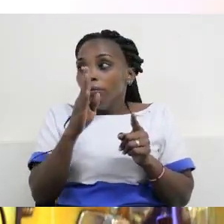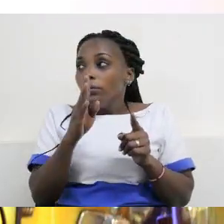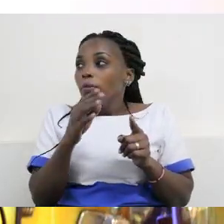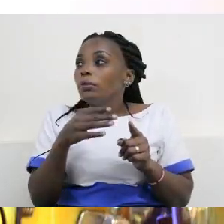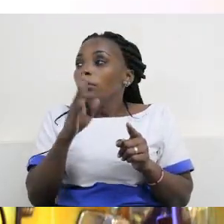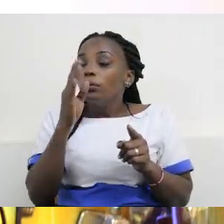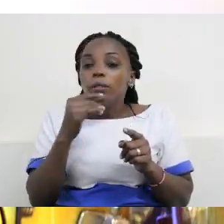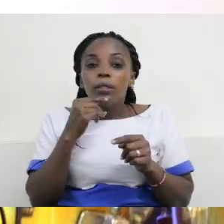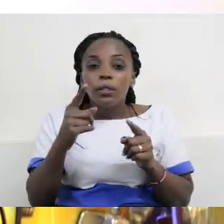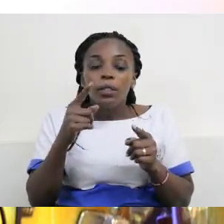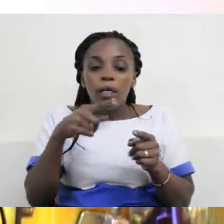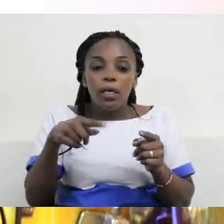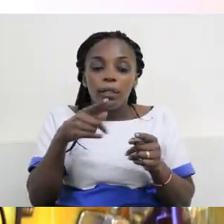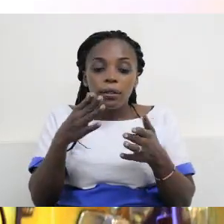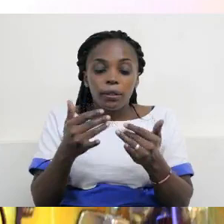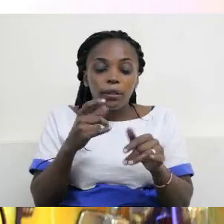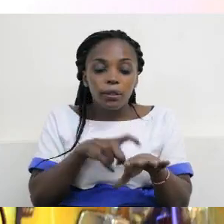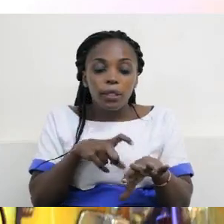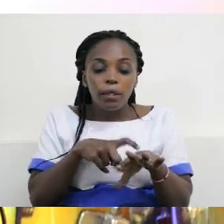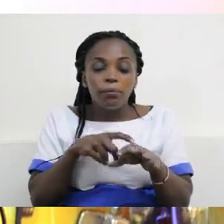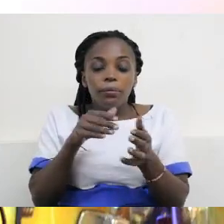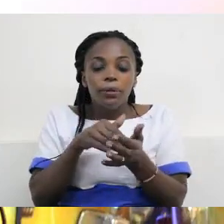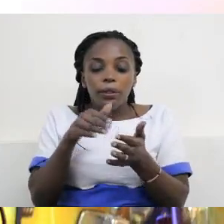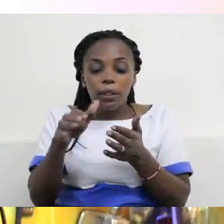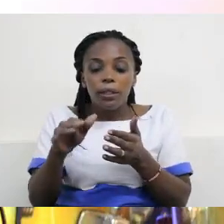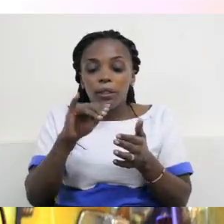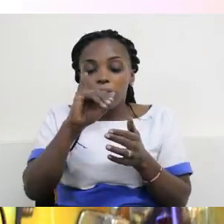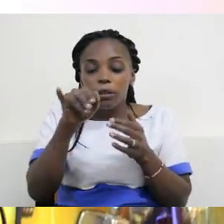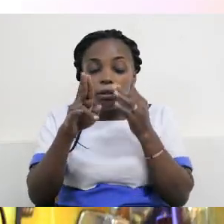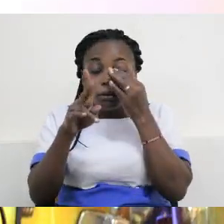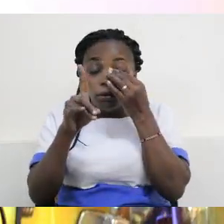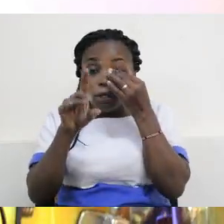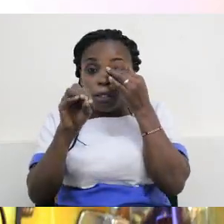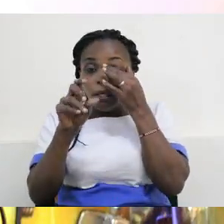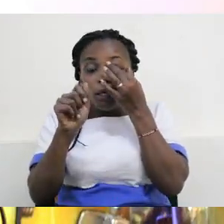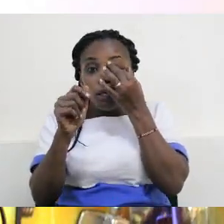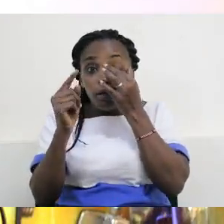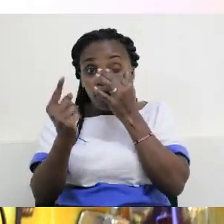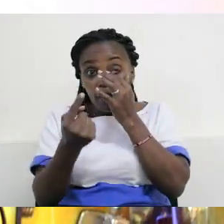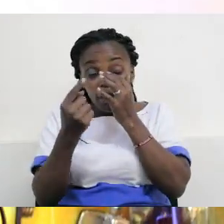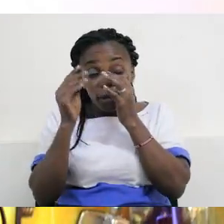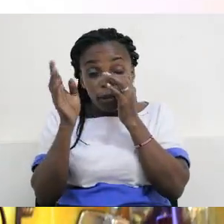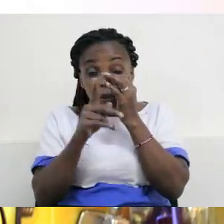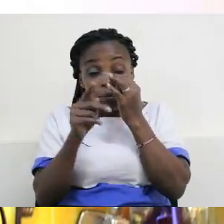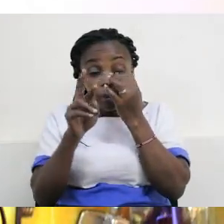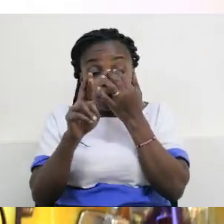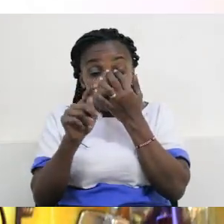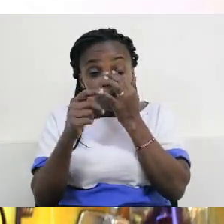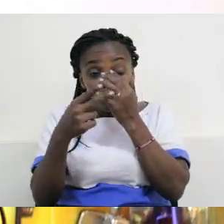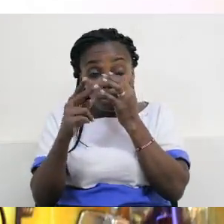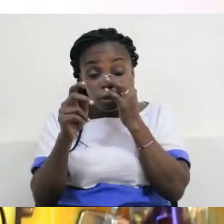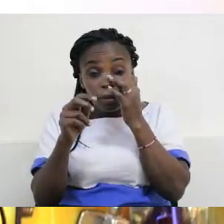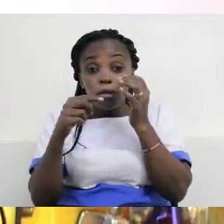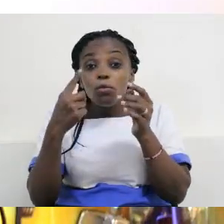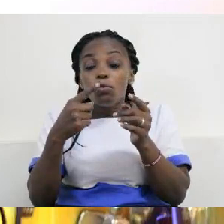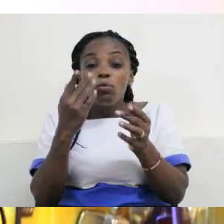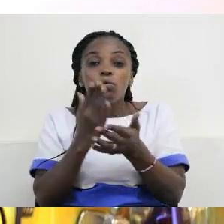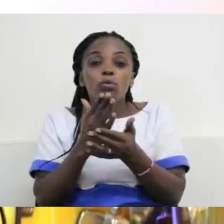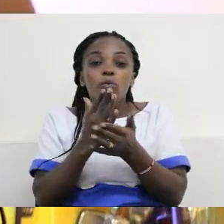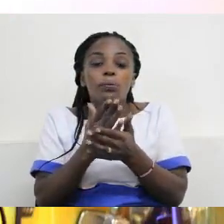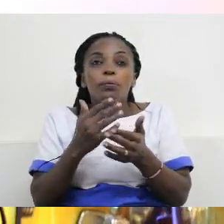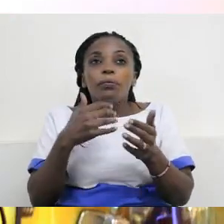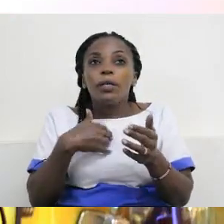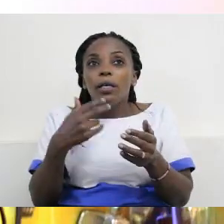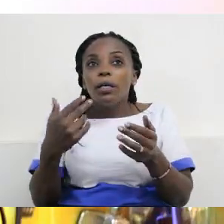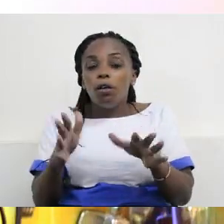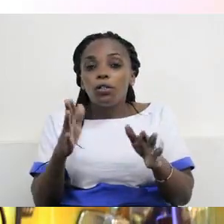But God is saying to us in this season, send Judah first. To be like Ruth, the Moabite woman, who even though she had